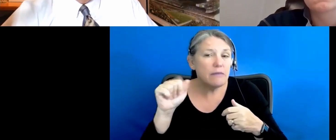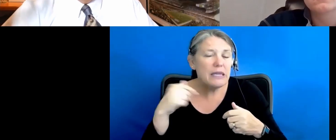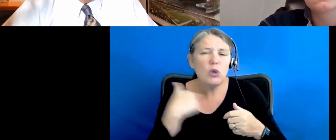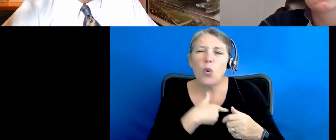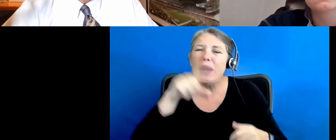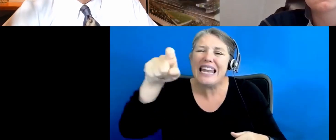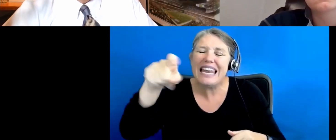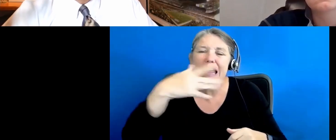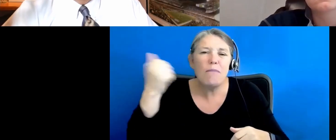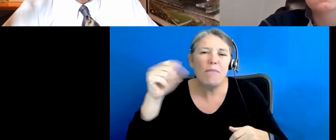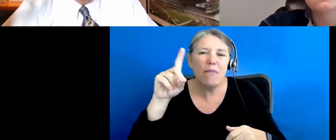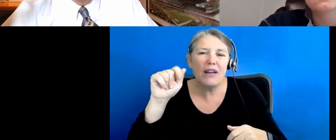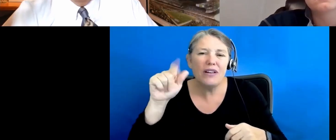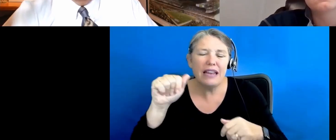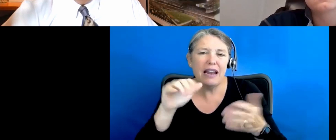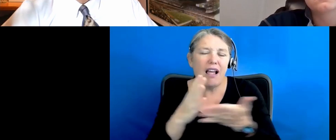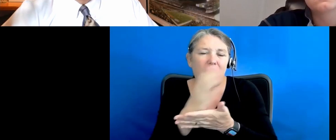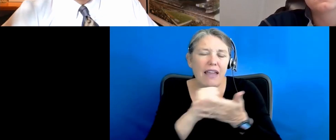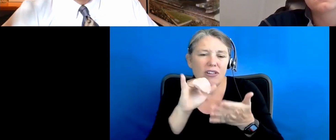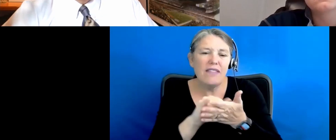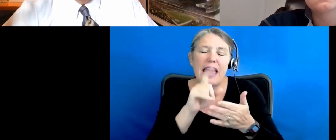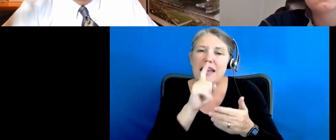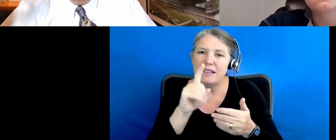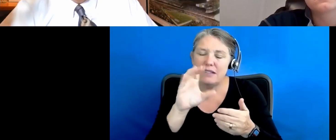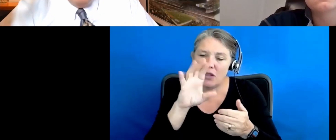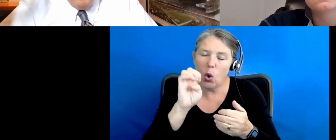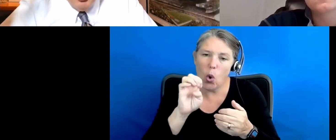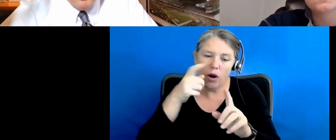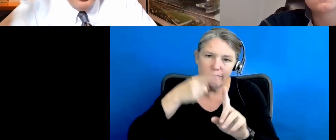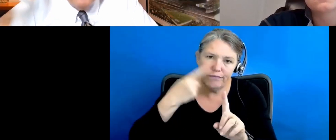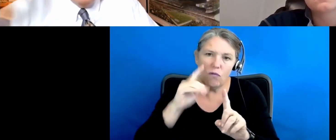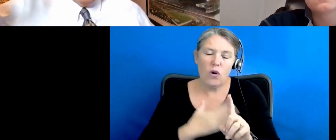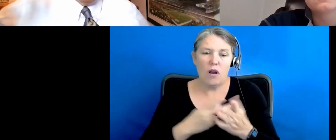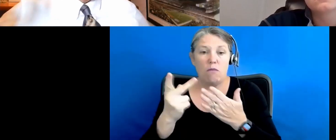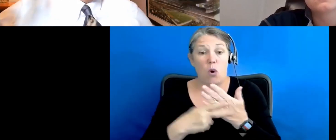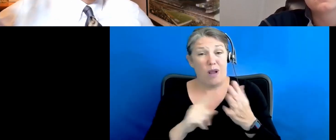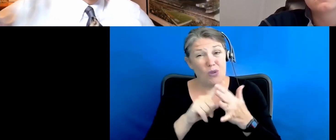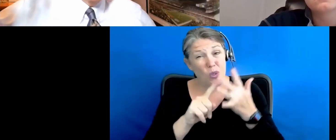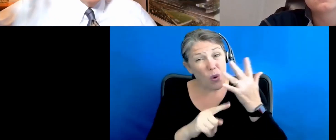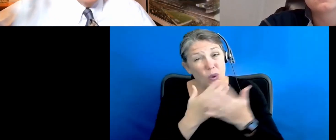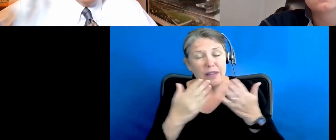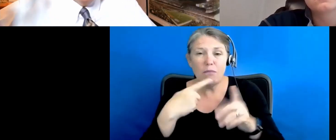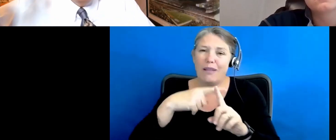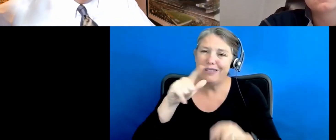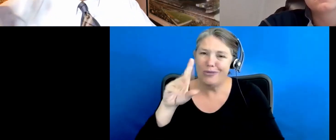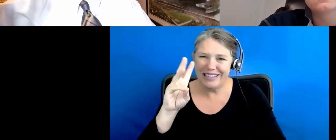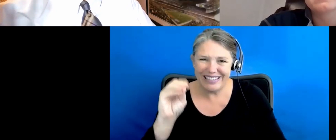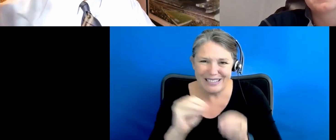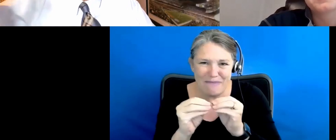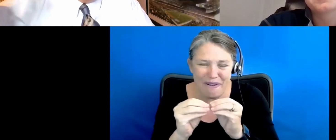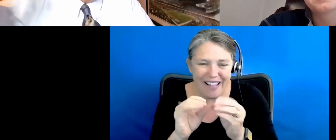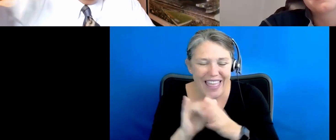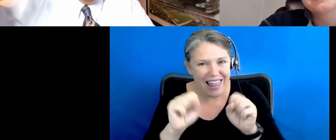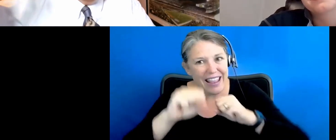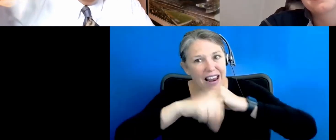need better data collection, and that's the core of our program as well. So those are the things. Plus there's 26 others that I